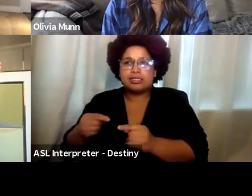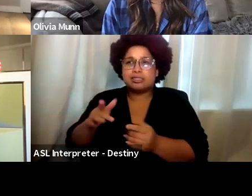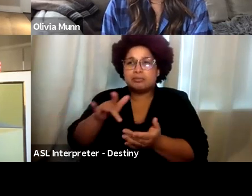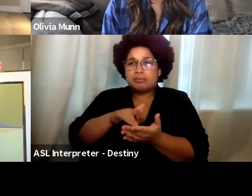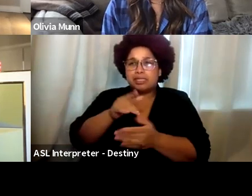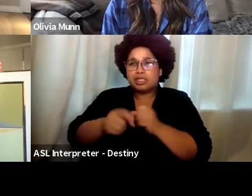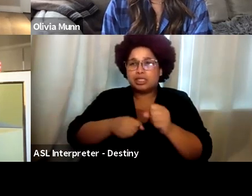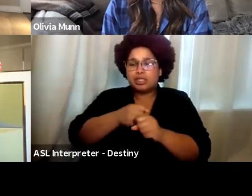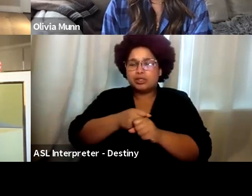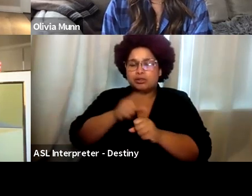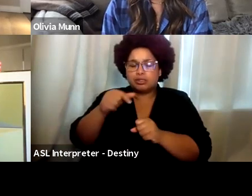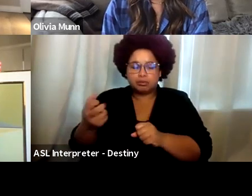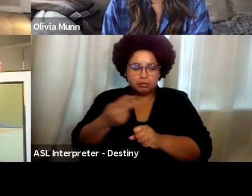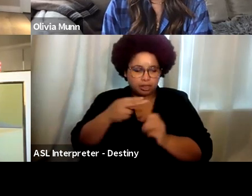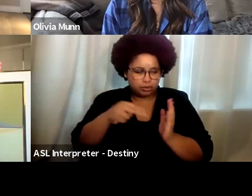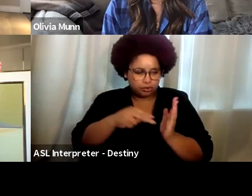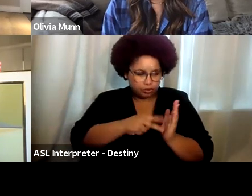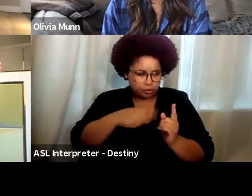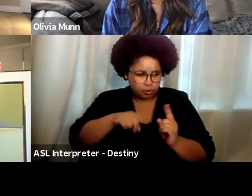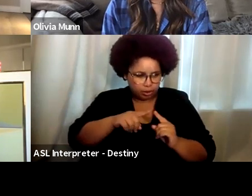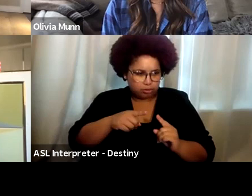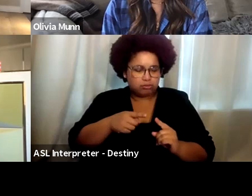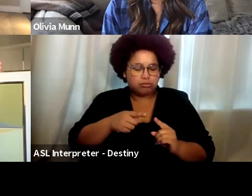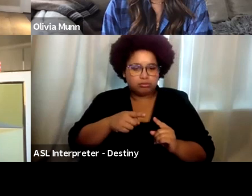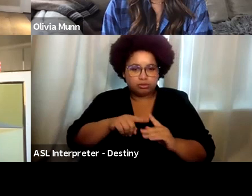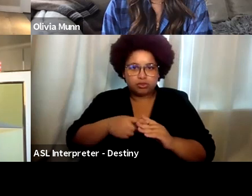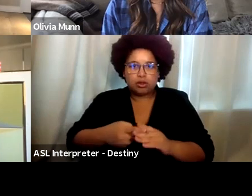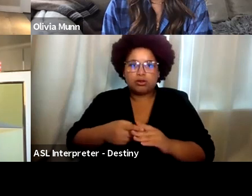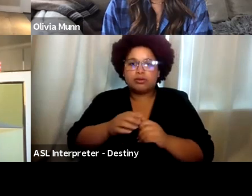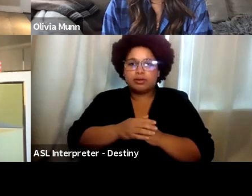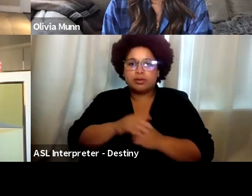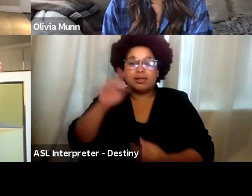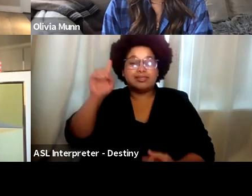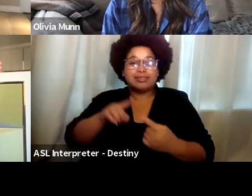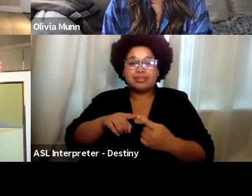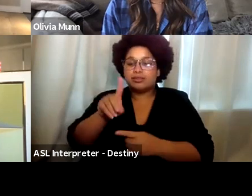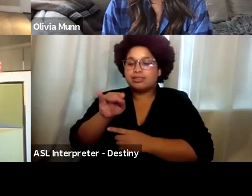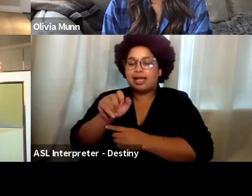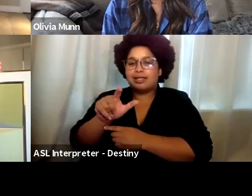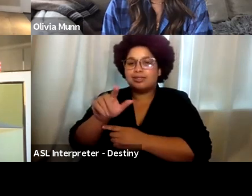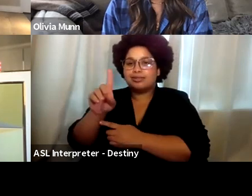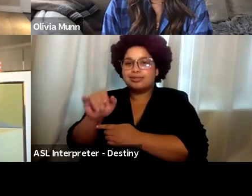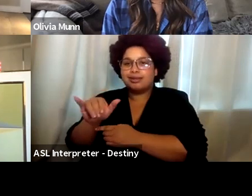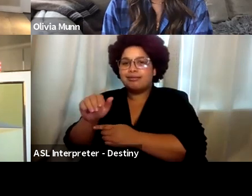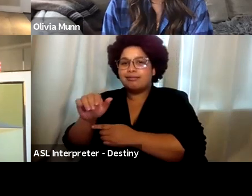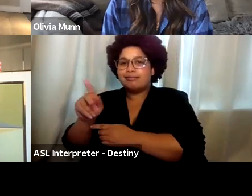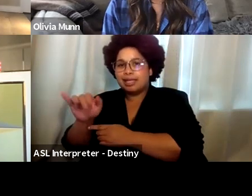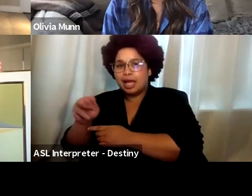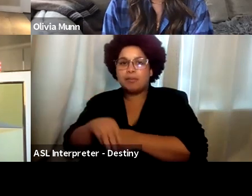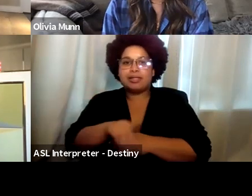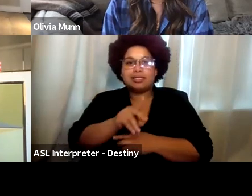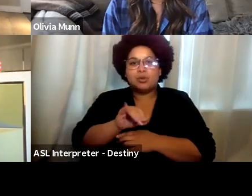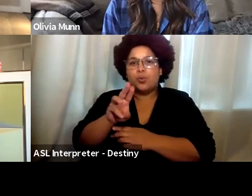I should actually go back and look. And it wasn't until Daniel Day Kim and David Wu came forward